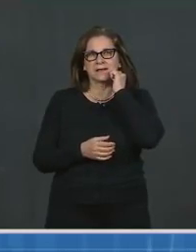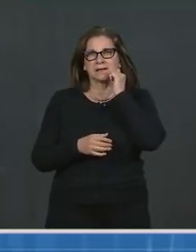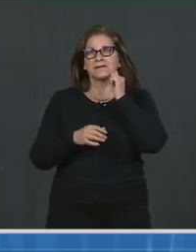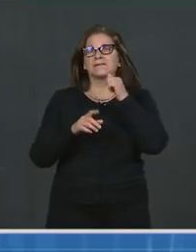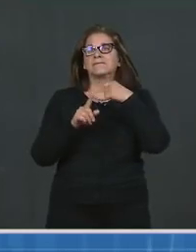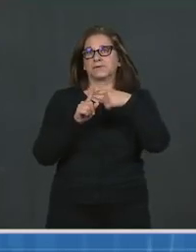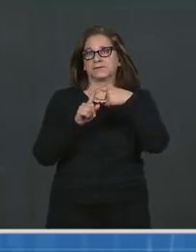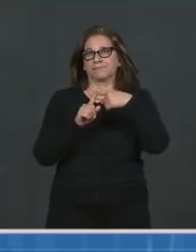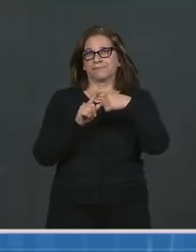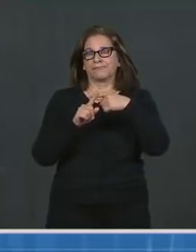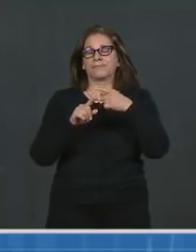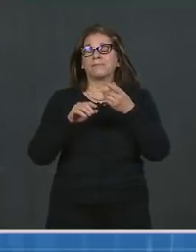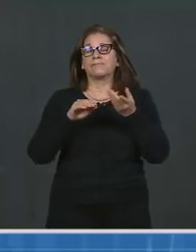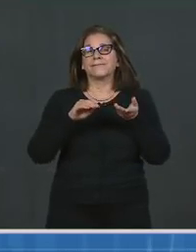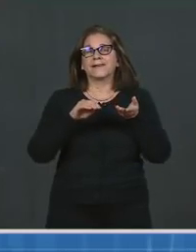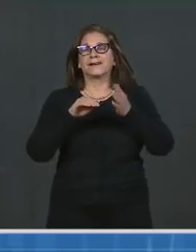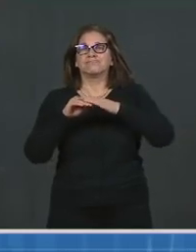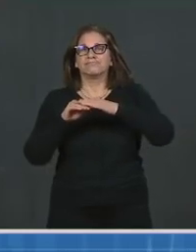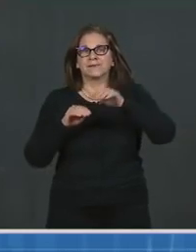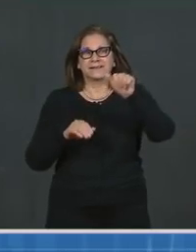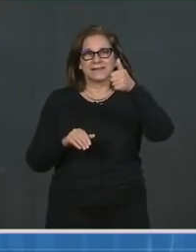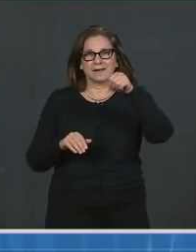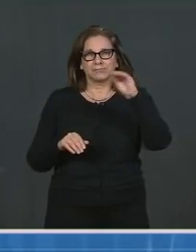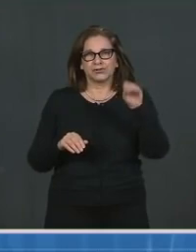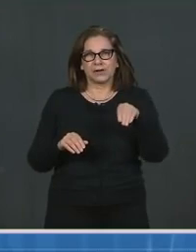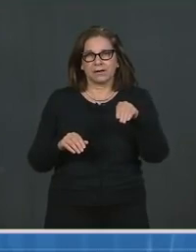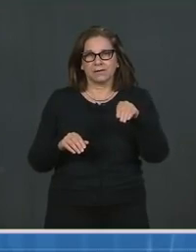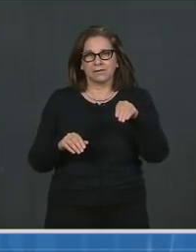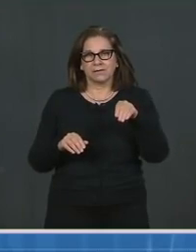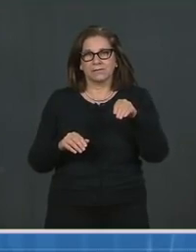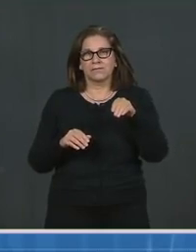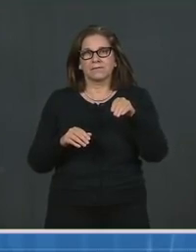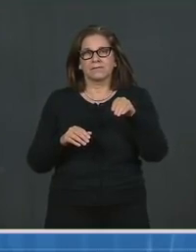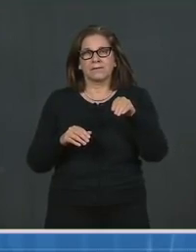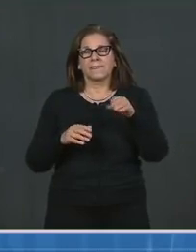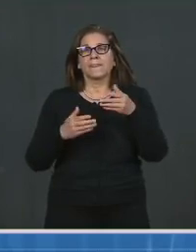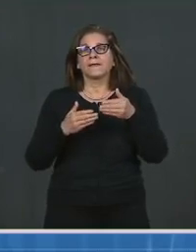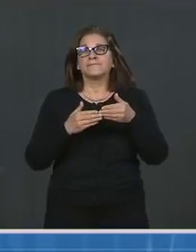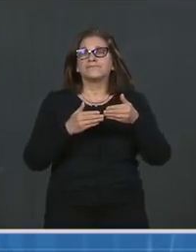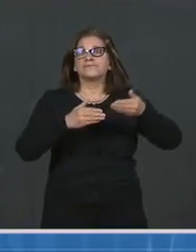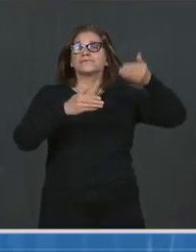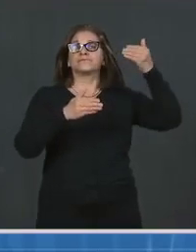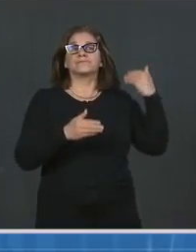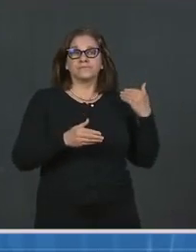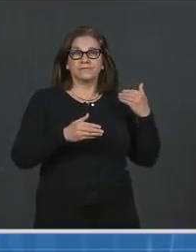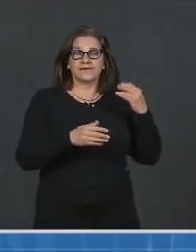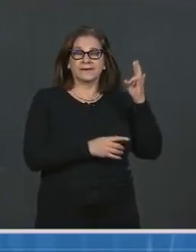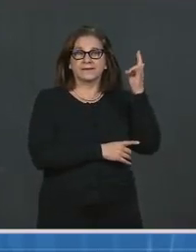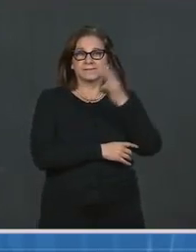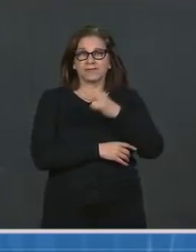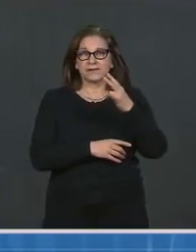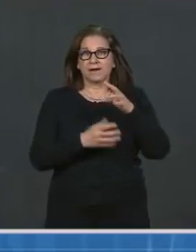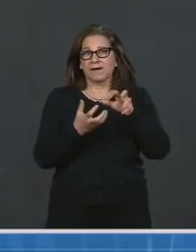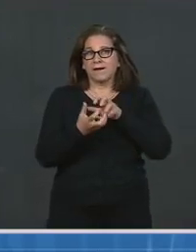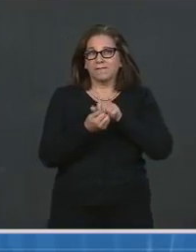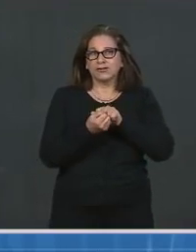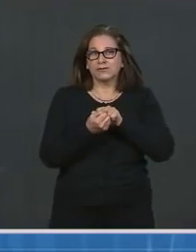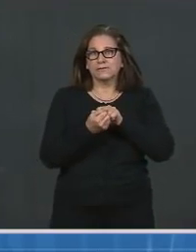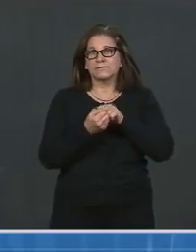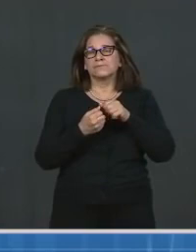prior 7-day period. Hospitalizations have also increased. The most recent 7-day average,